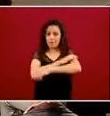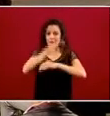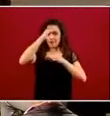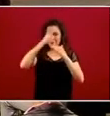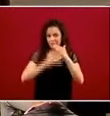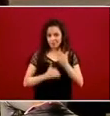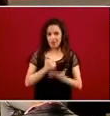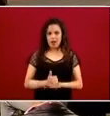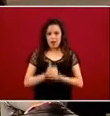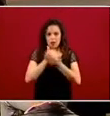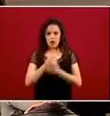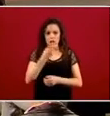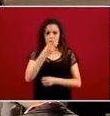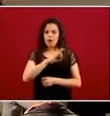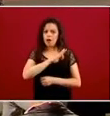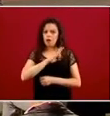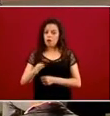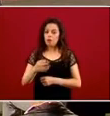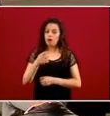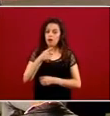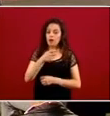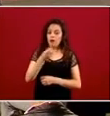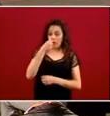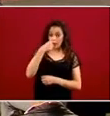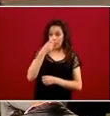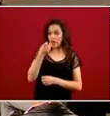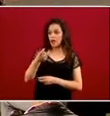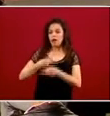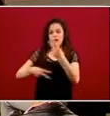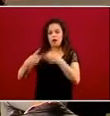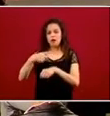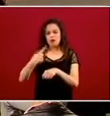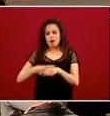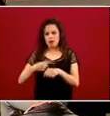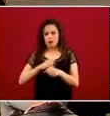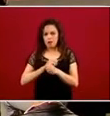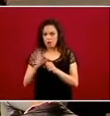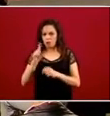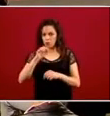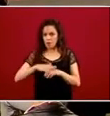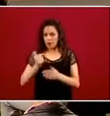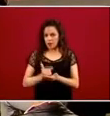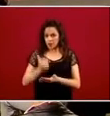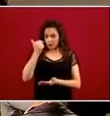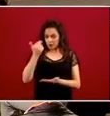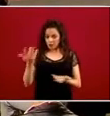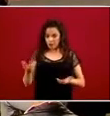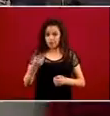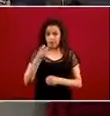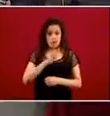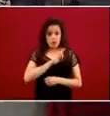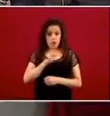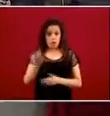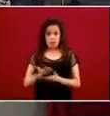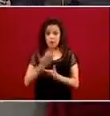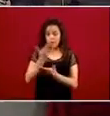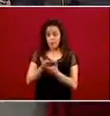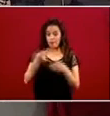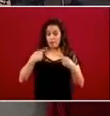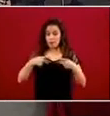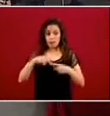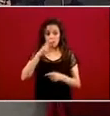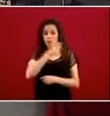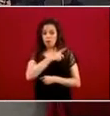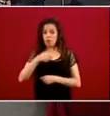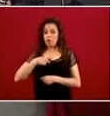that there is a drug that is prescribed for hypertense patients that could aggravate the symptoms